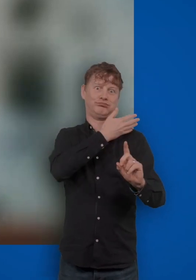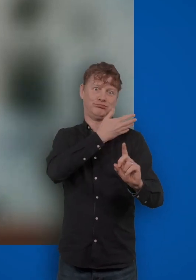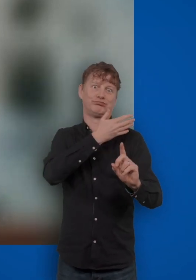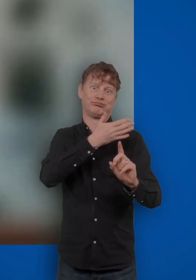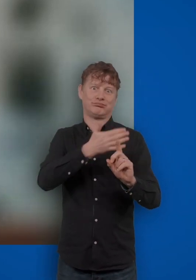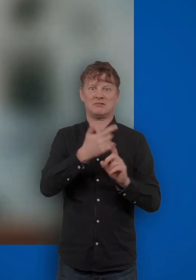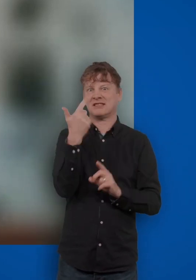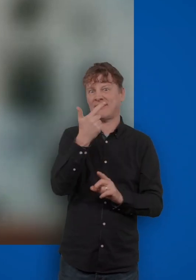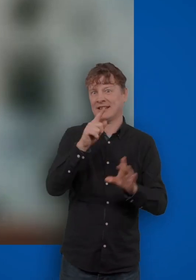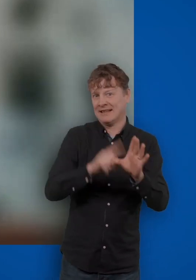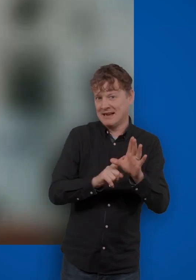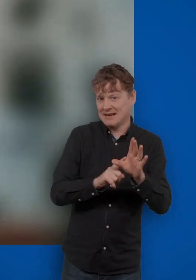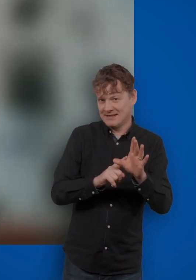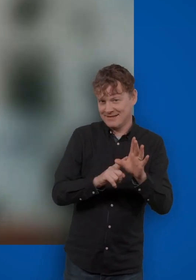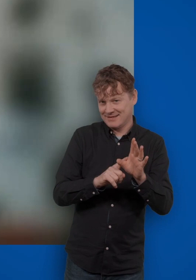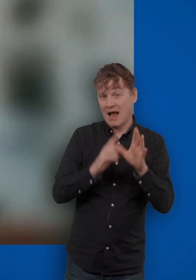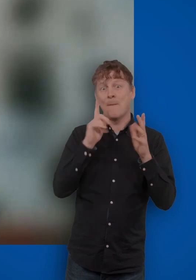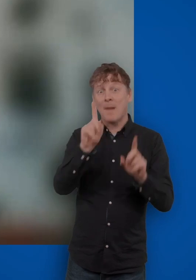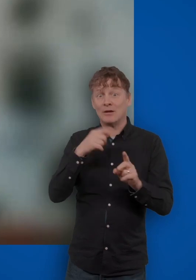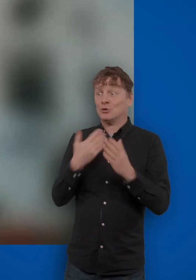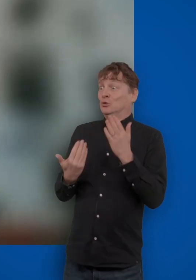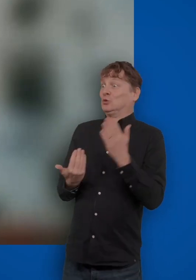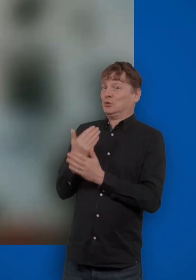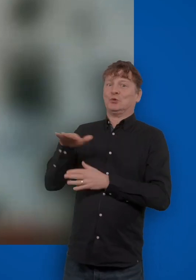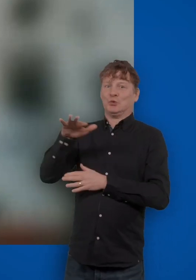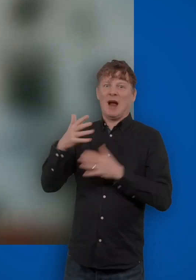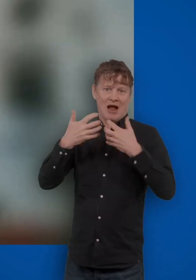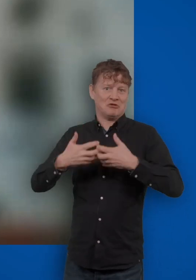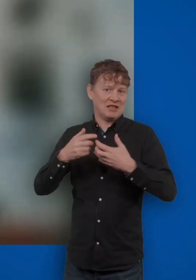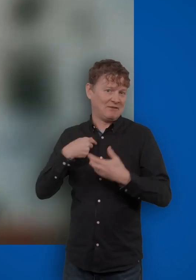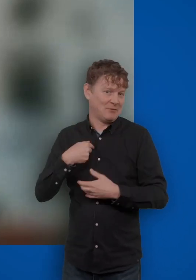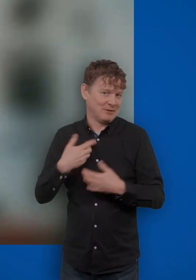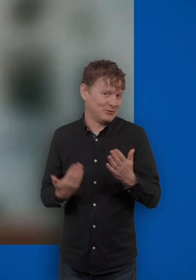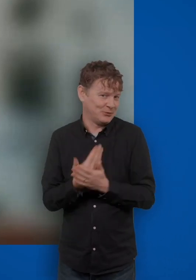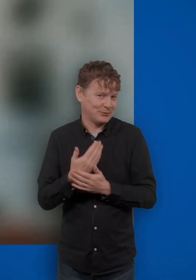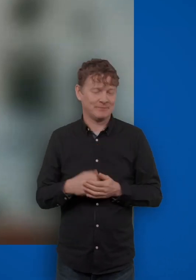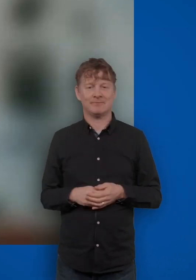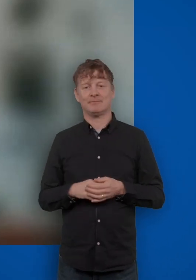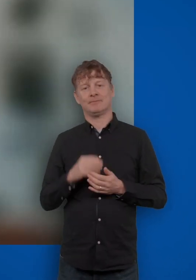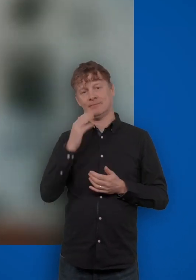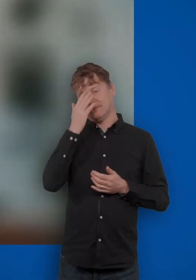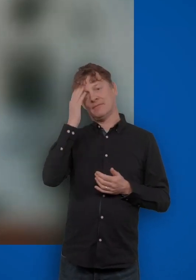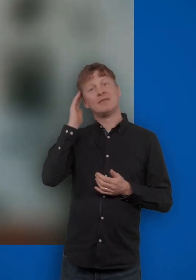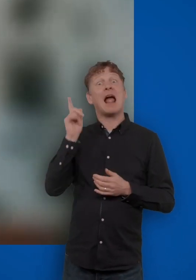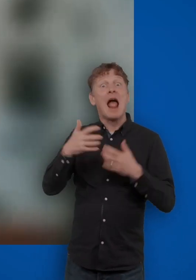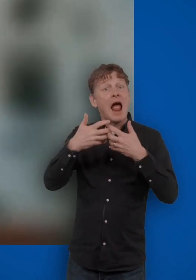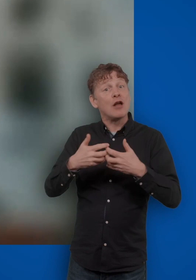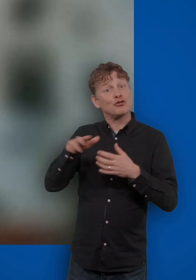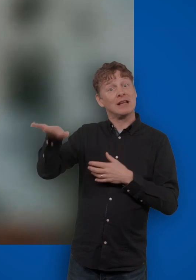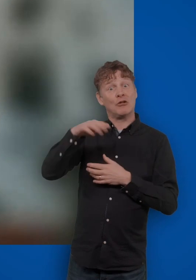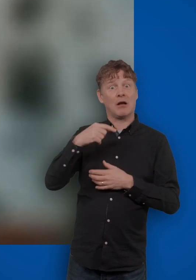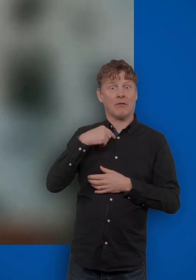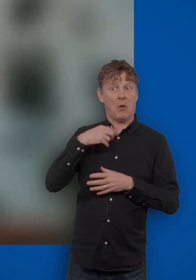the last 17 years or so. But I'm new to the field of engineering. One of the things that I've been learning about